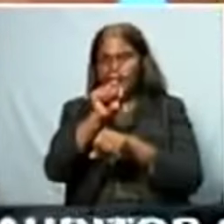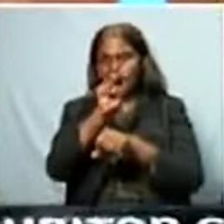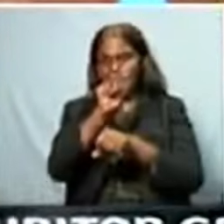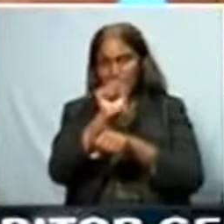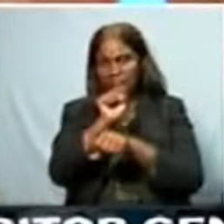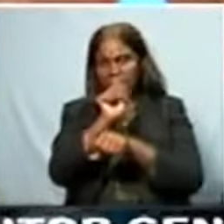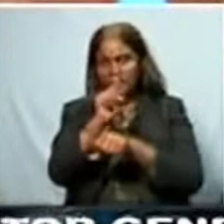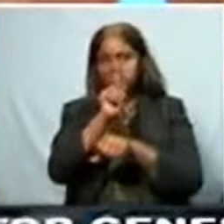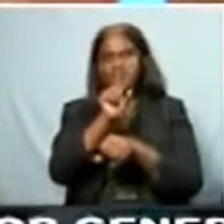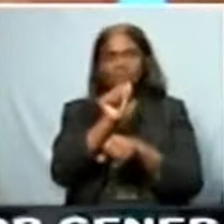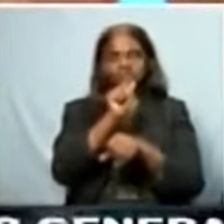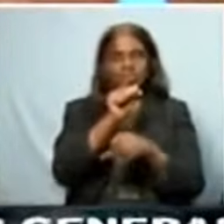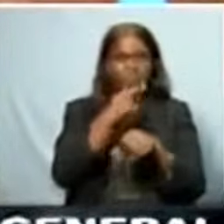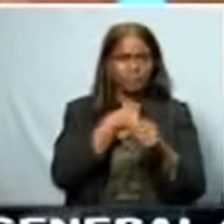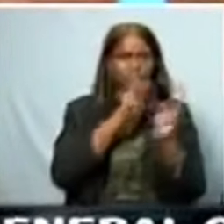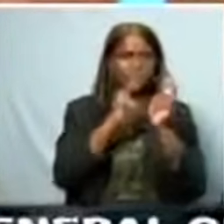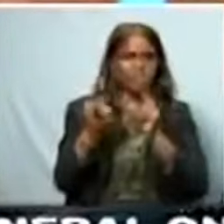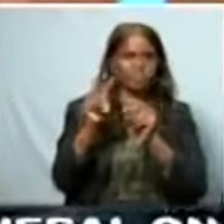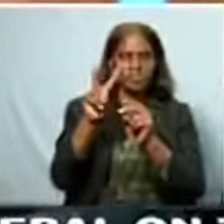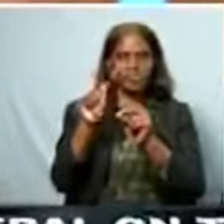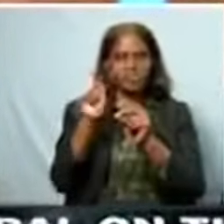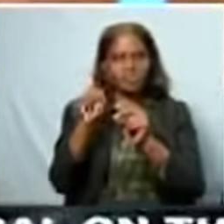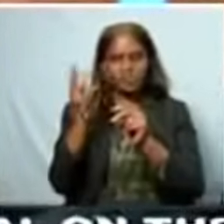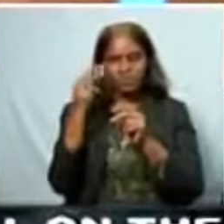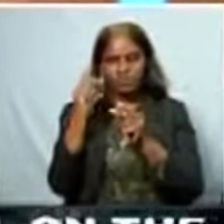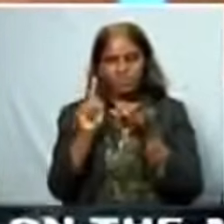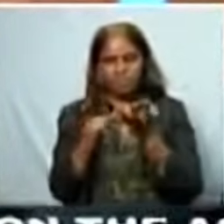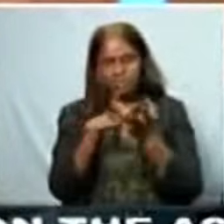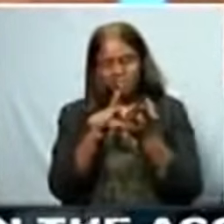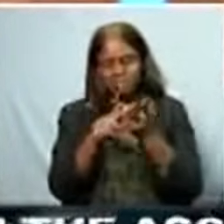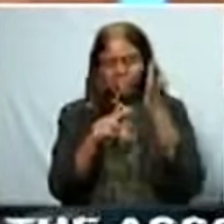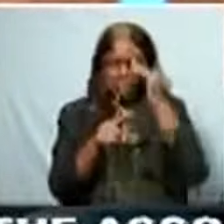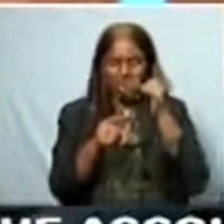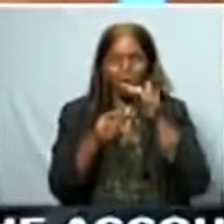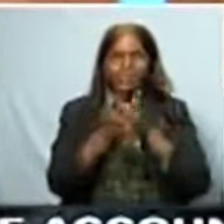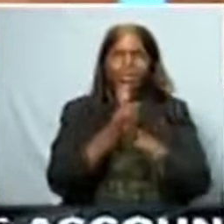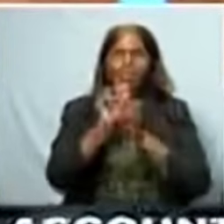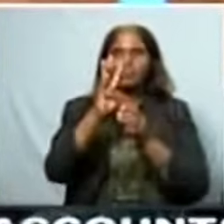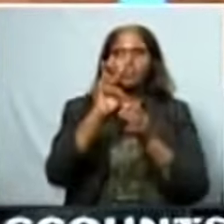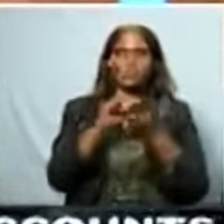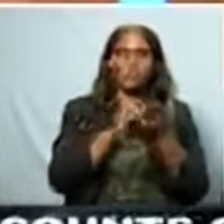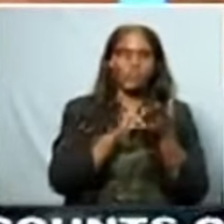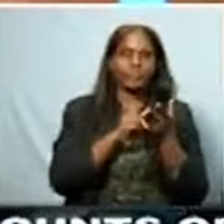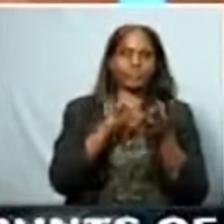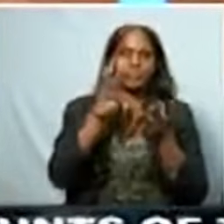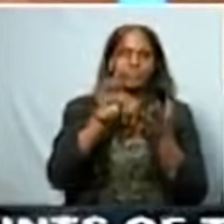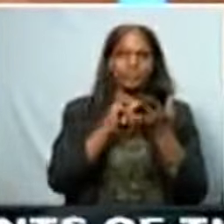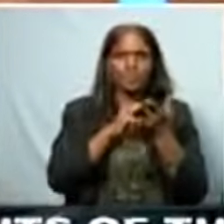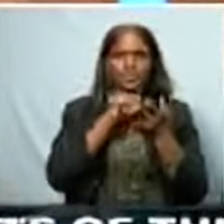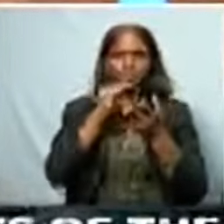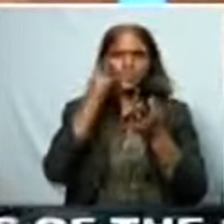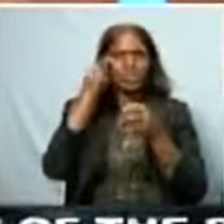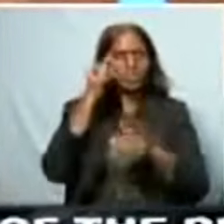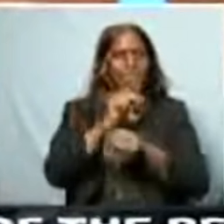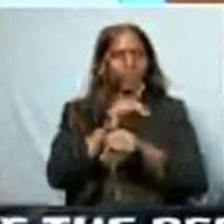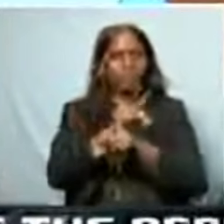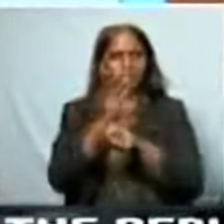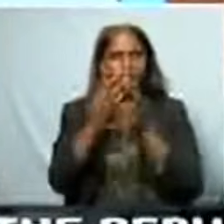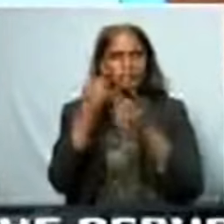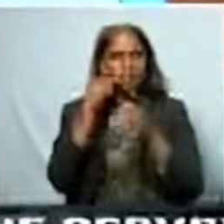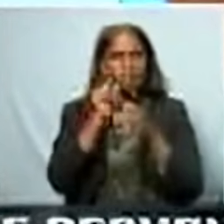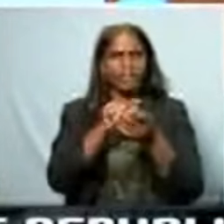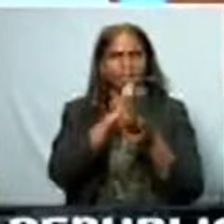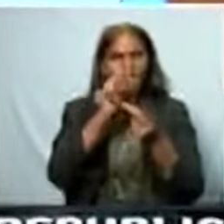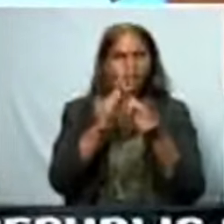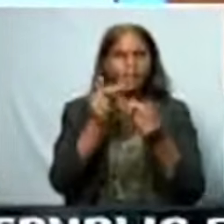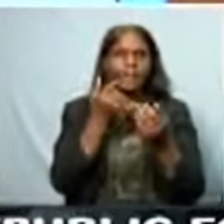VAT component. When I'm asked, I answer VAT component was this. Okay, why did they claim 4 million? No, claim 4 million actually was not for the project. Maybe it was this type